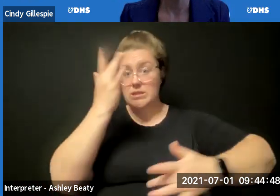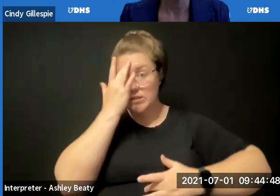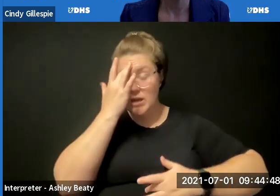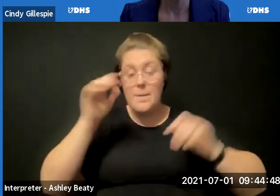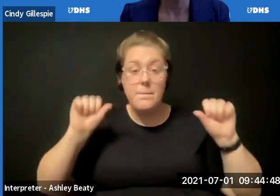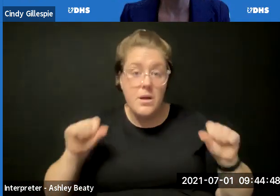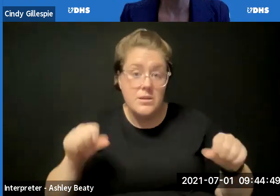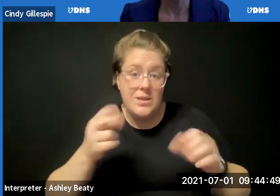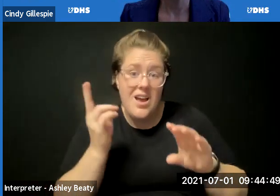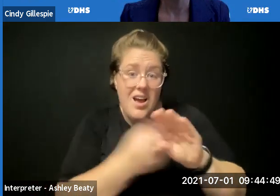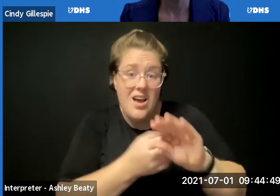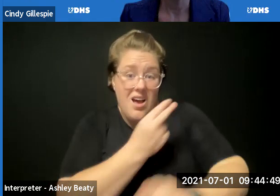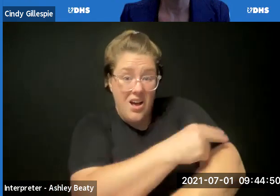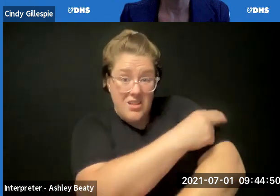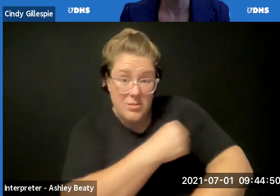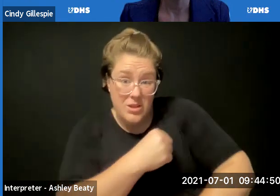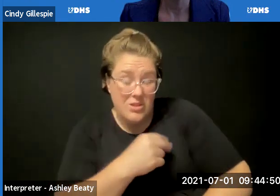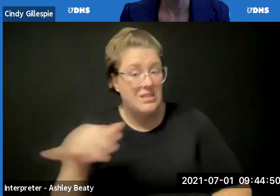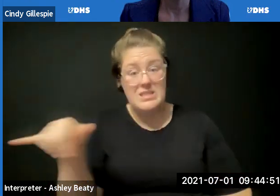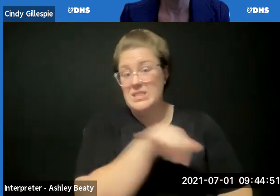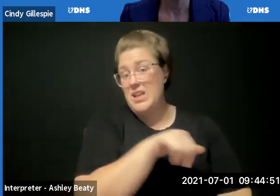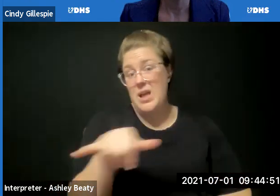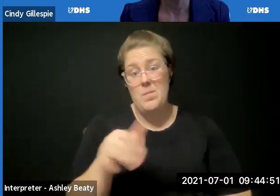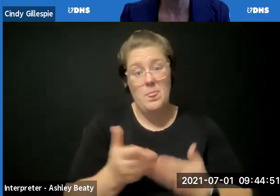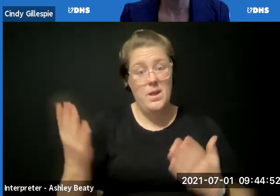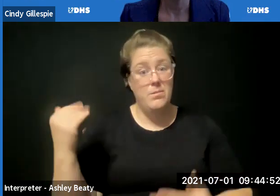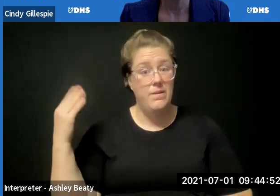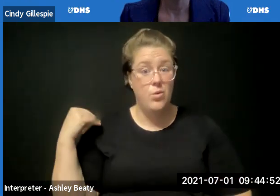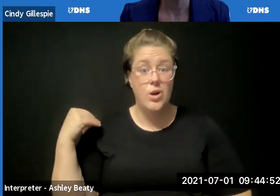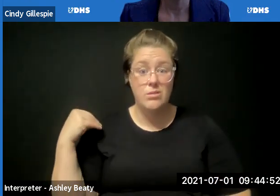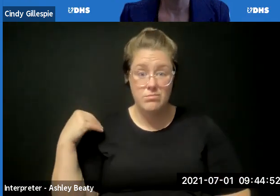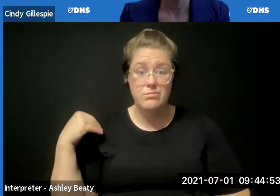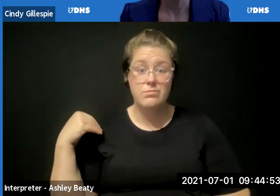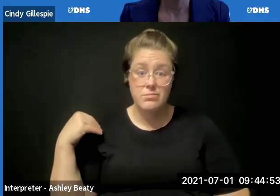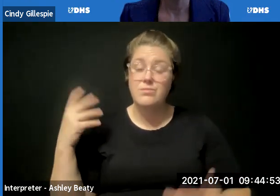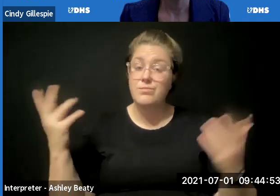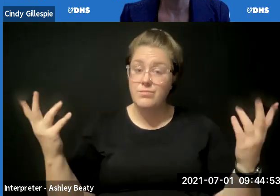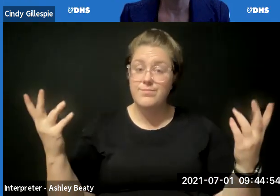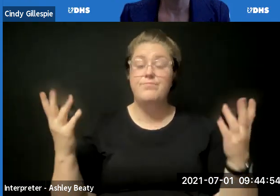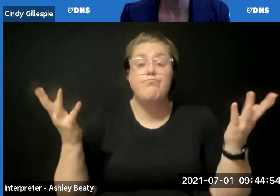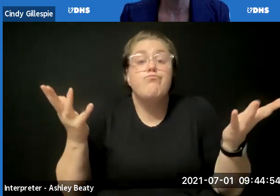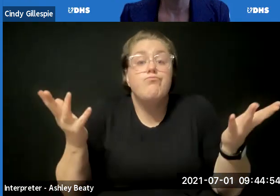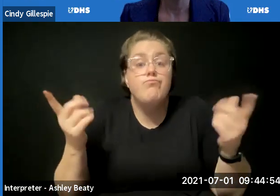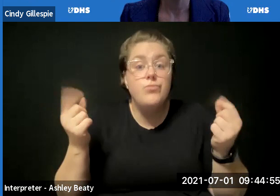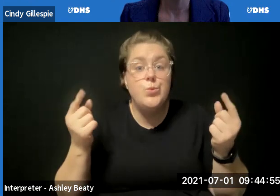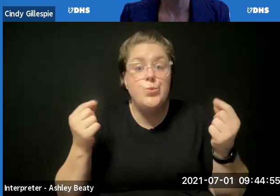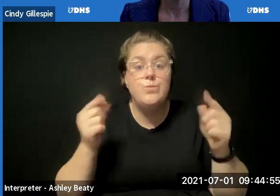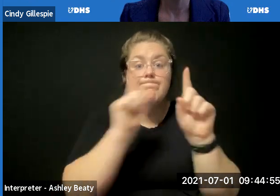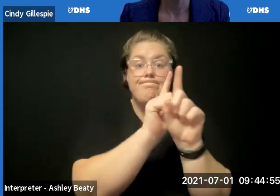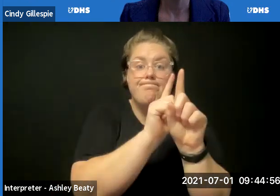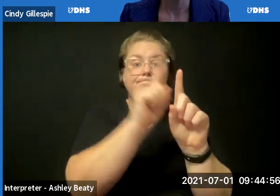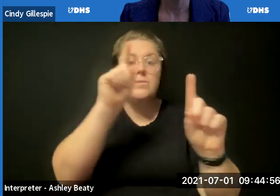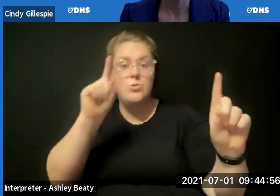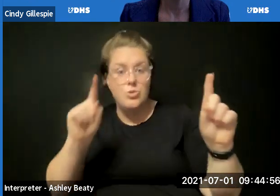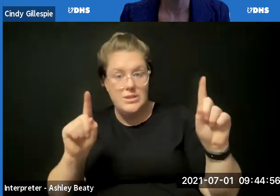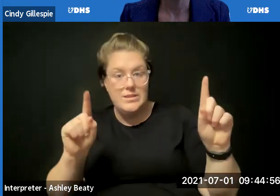hospitalized from those variants is the same thing that it was before. It is, you know, maintaining your social distancing, washing your hands,